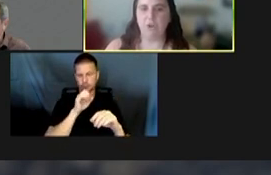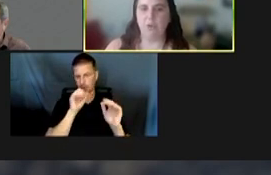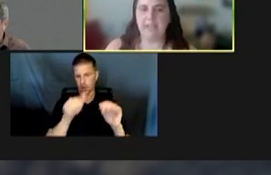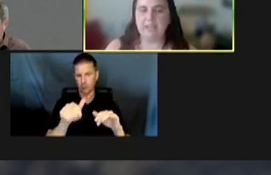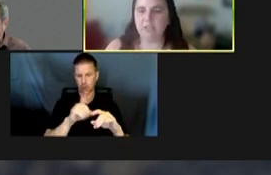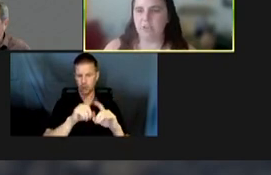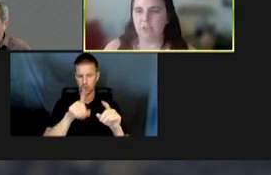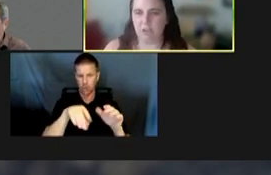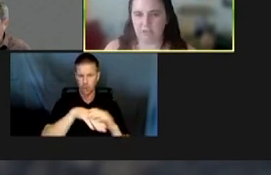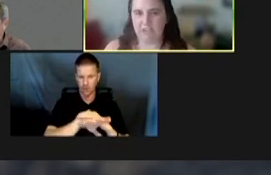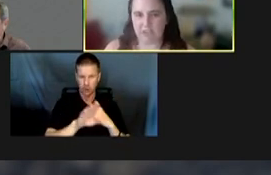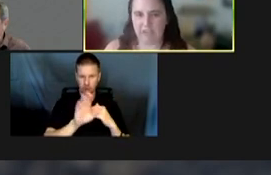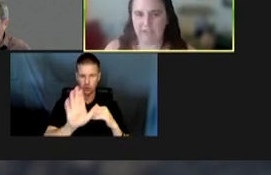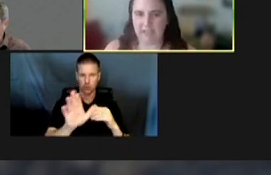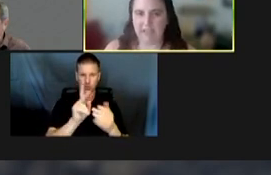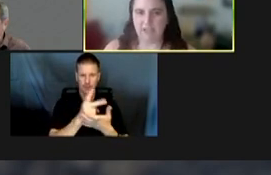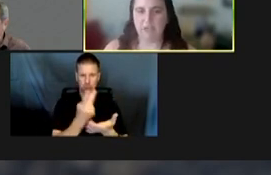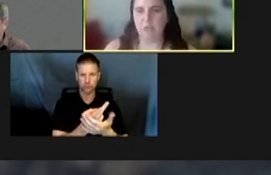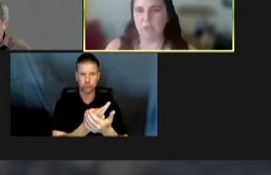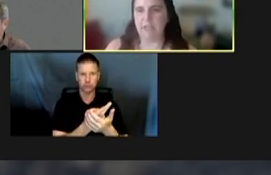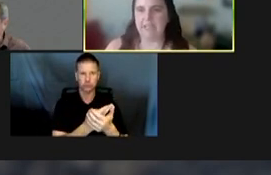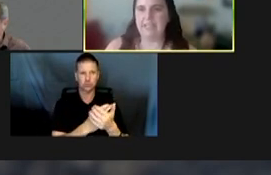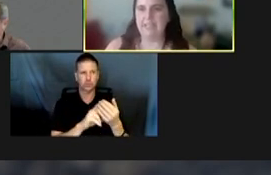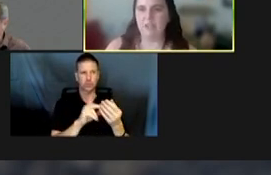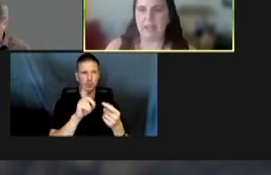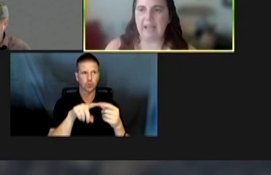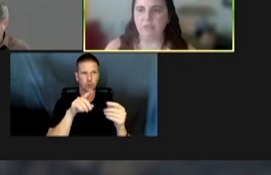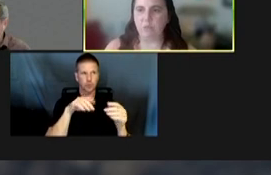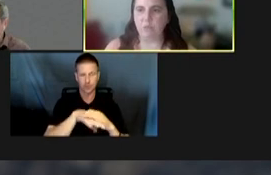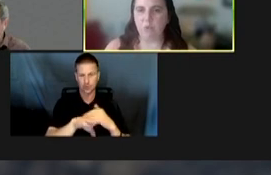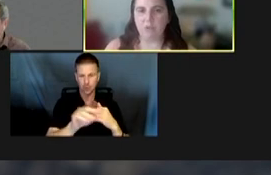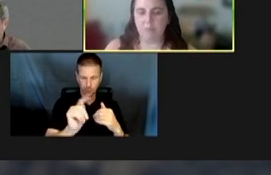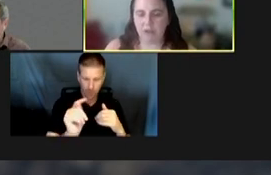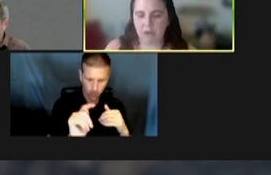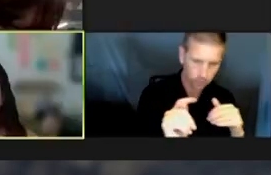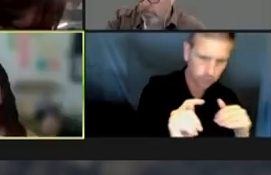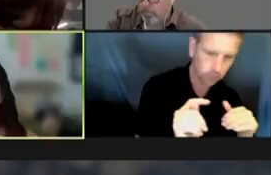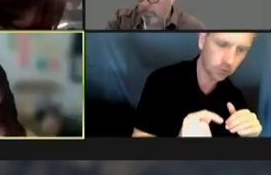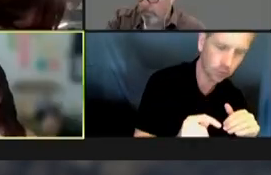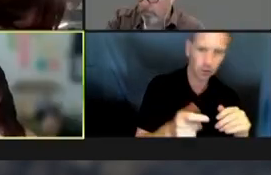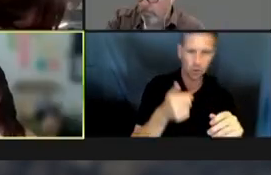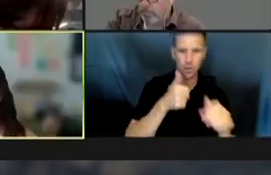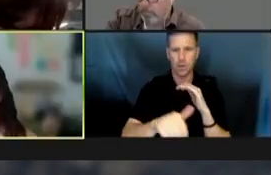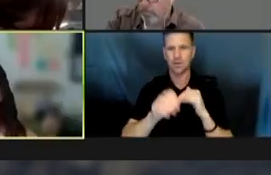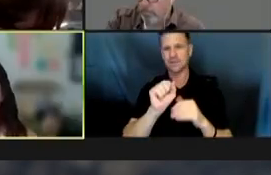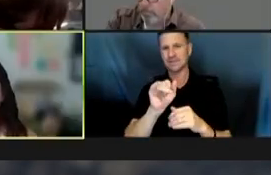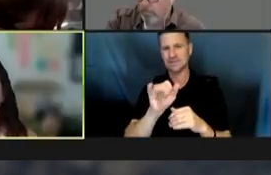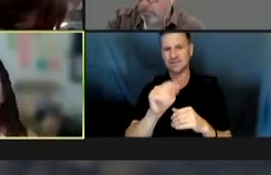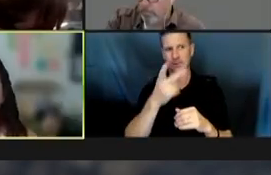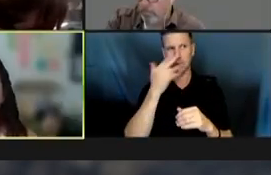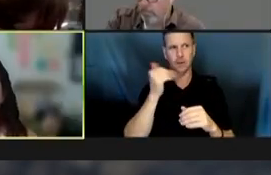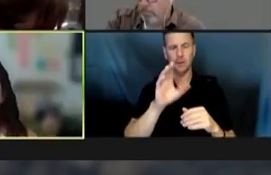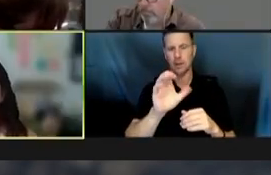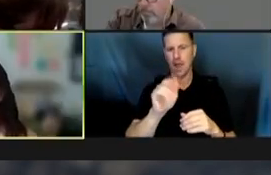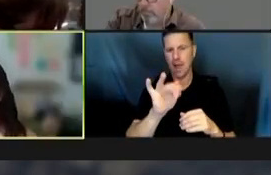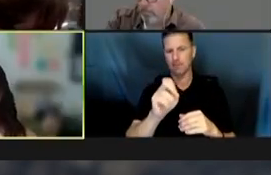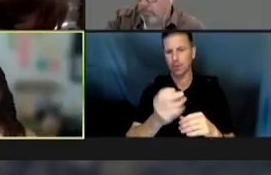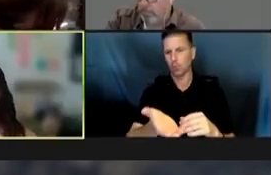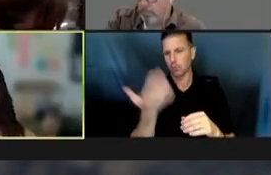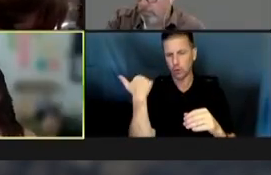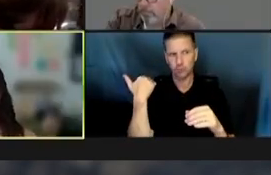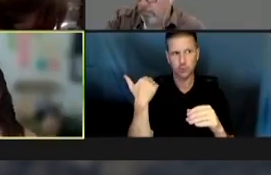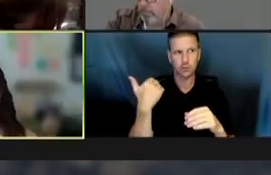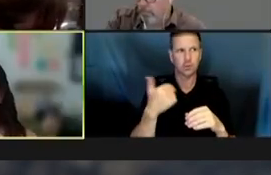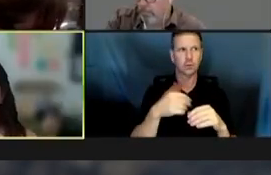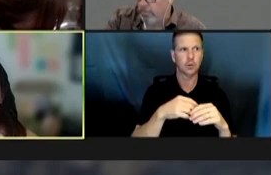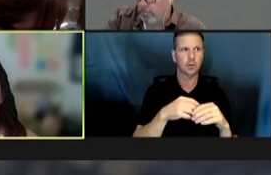to go into her kitchen, to get into the bathroom, roll up underneath her sink because the cabinets have been removed. The